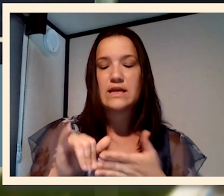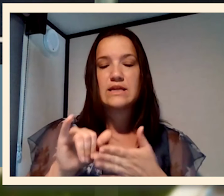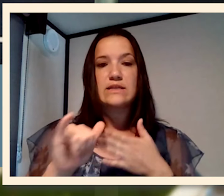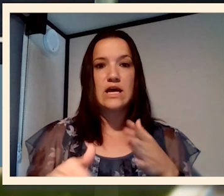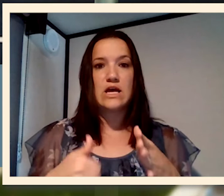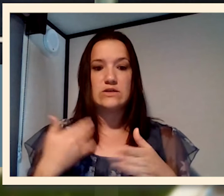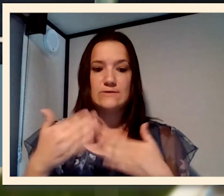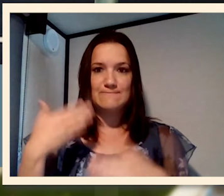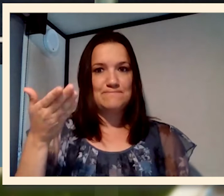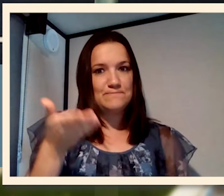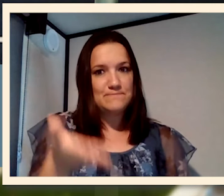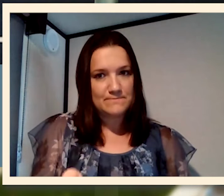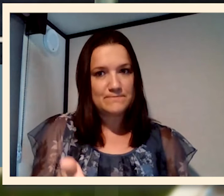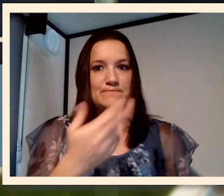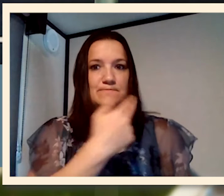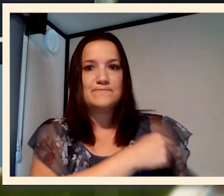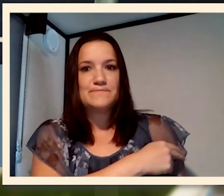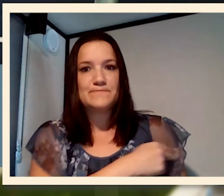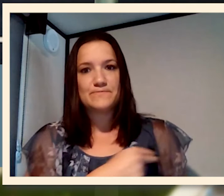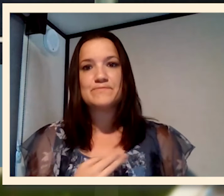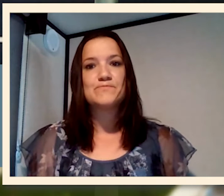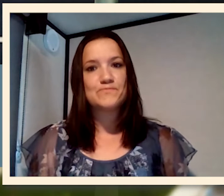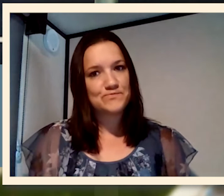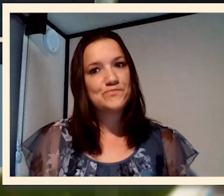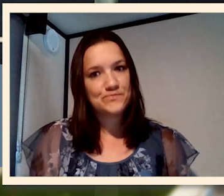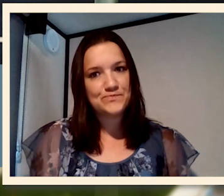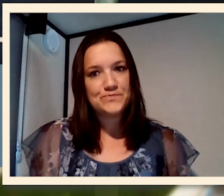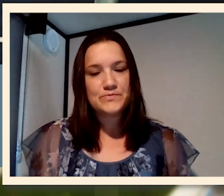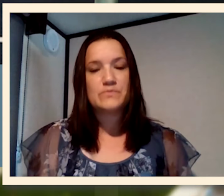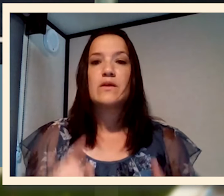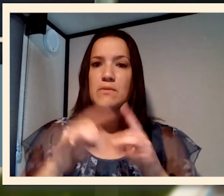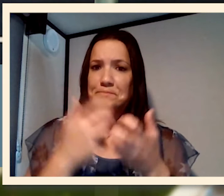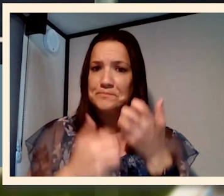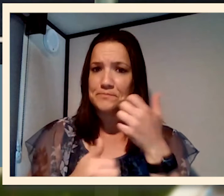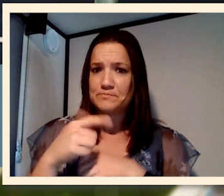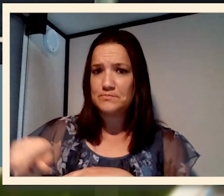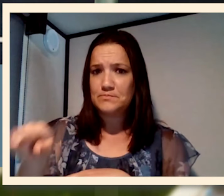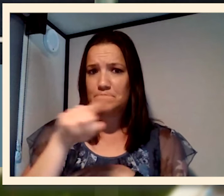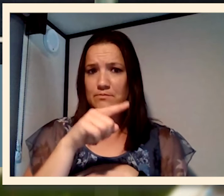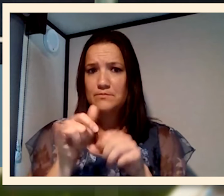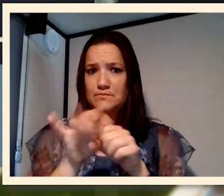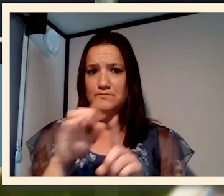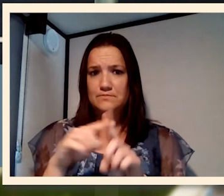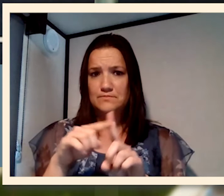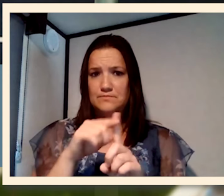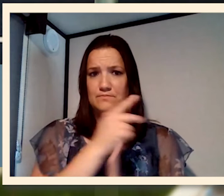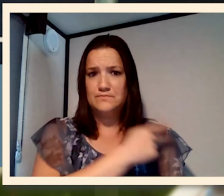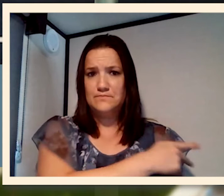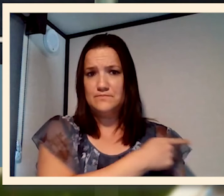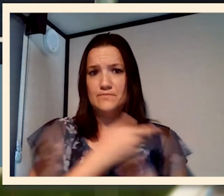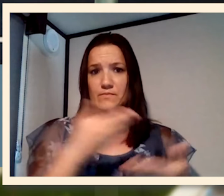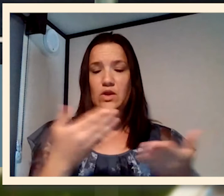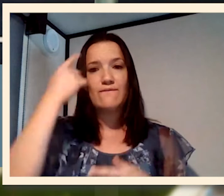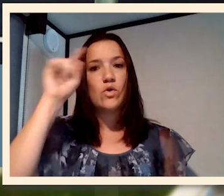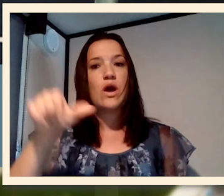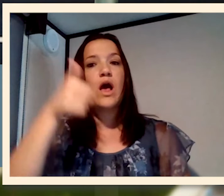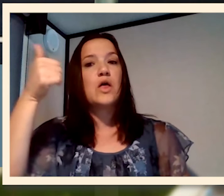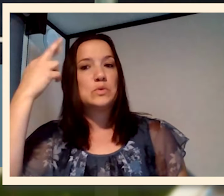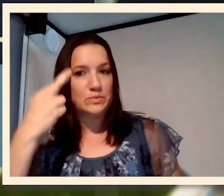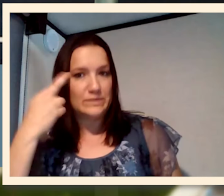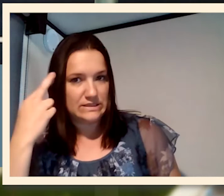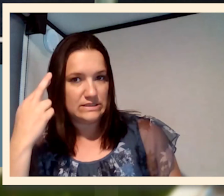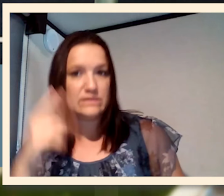respiratory issue, and that's what led them to be hospitalized. But the majority of our COVID